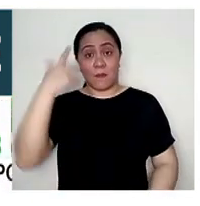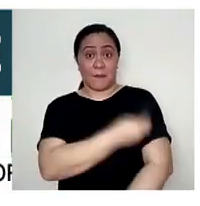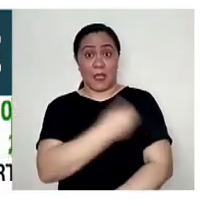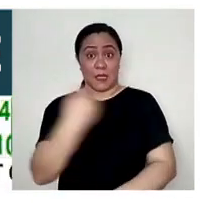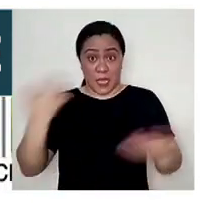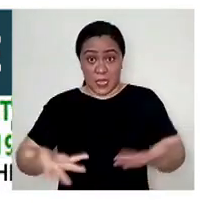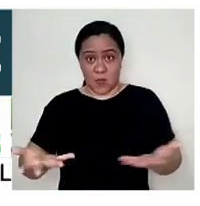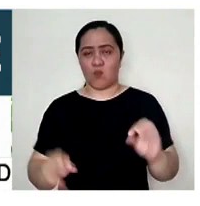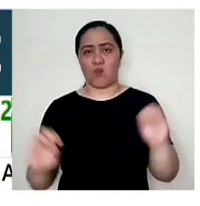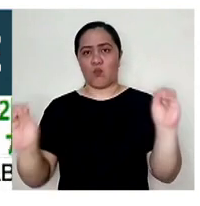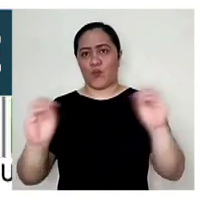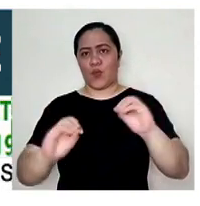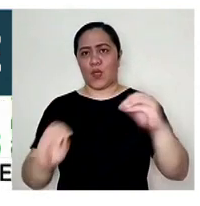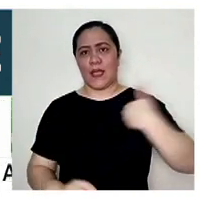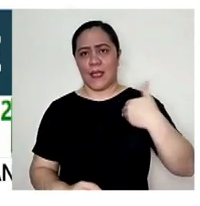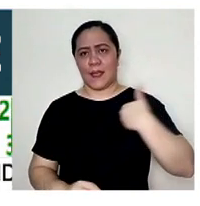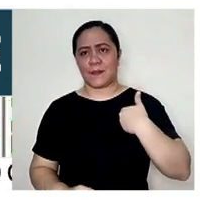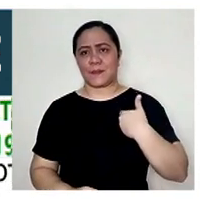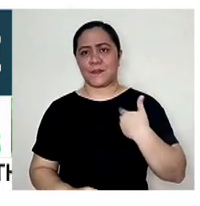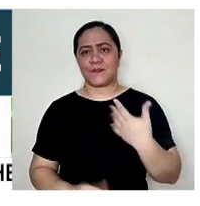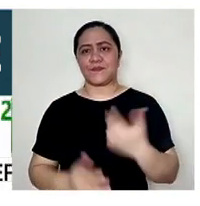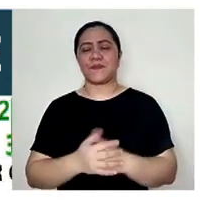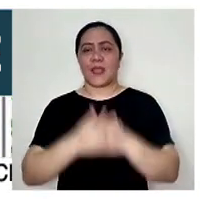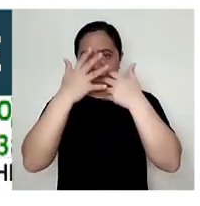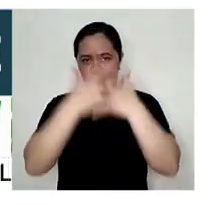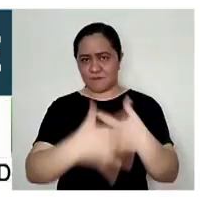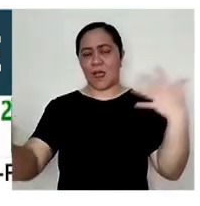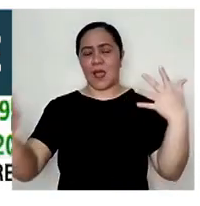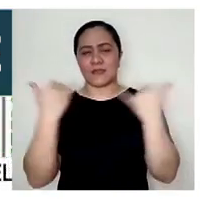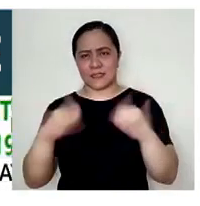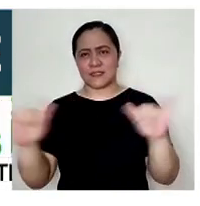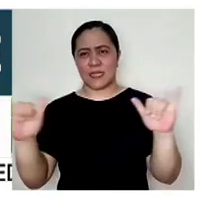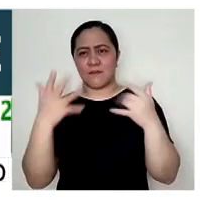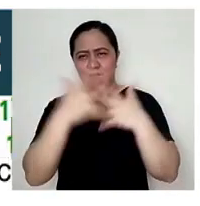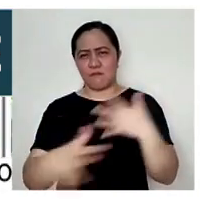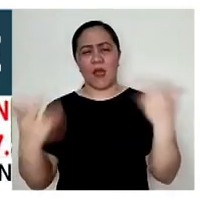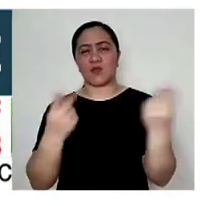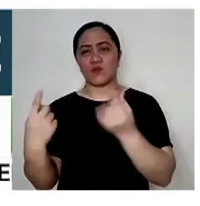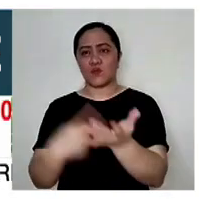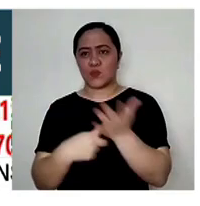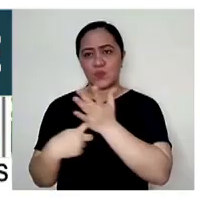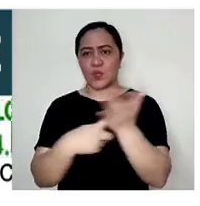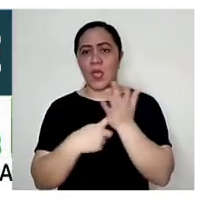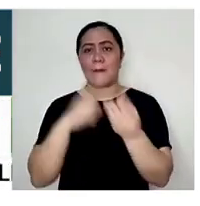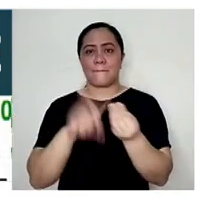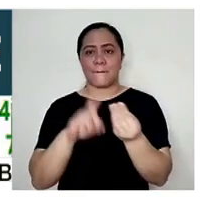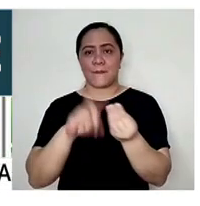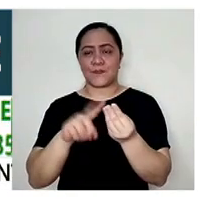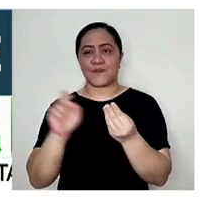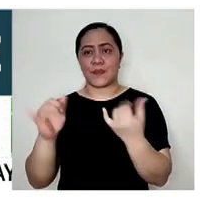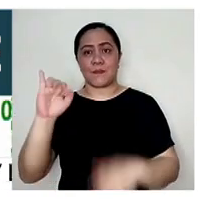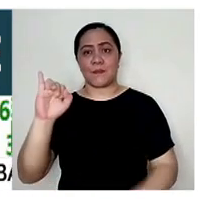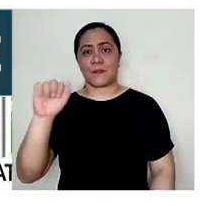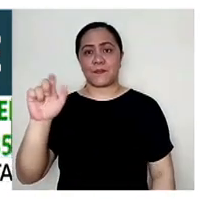have plenty of time. Yeah, there's plenty of time. And there's plenty of time now to discuss all this. And I think the IATF, once